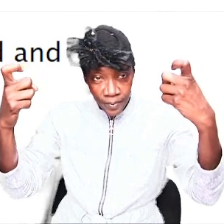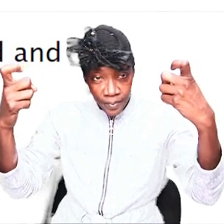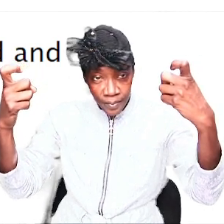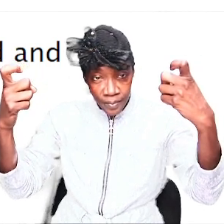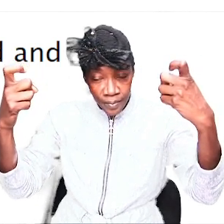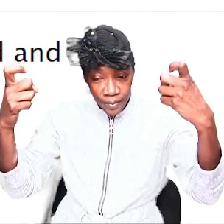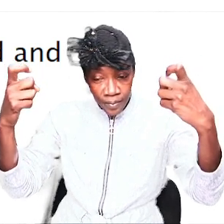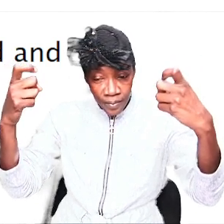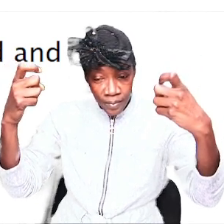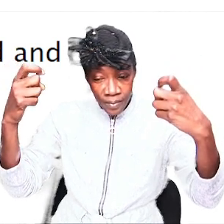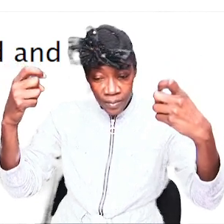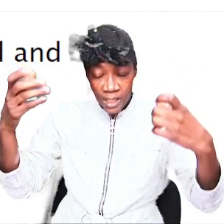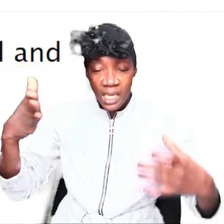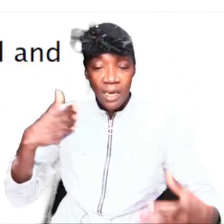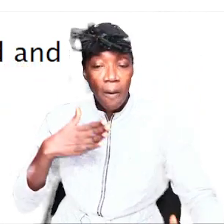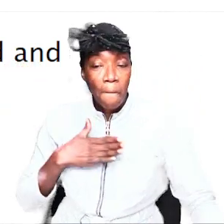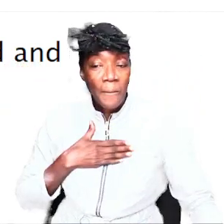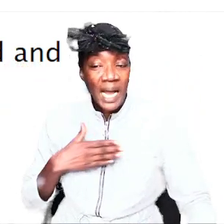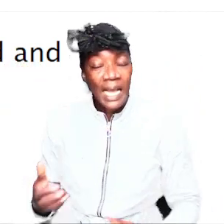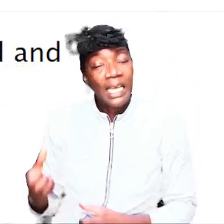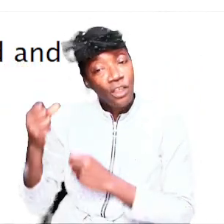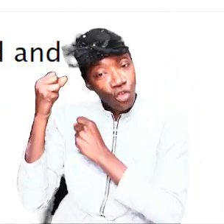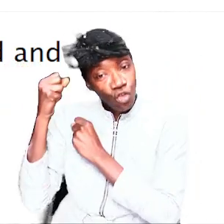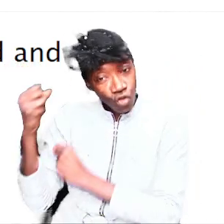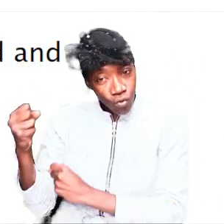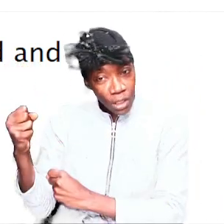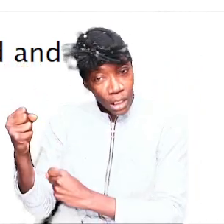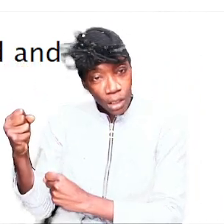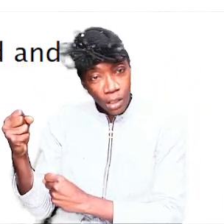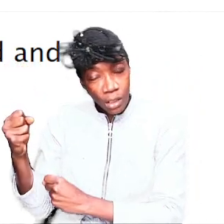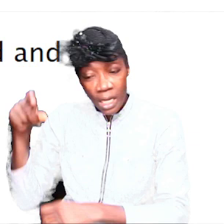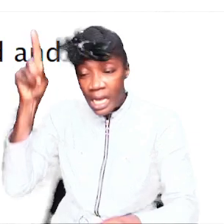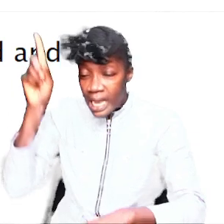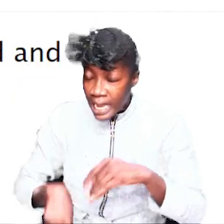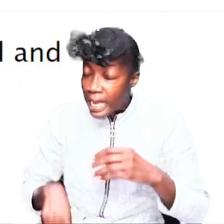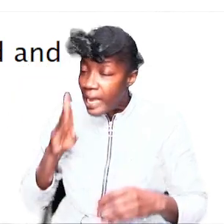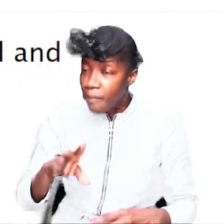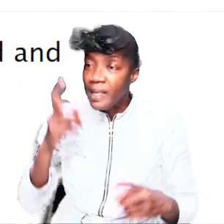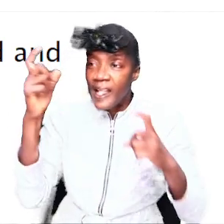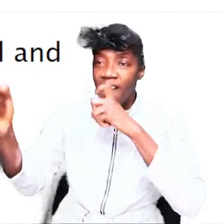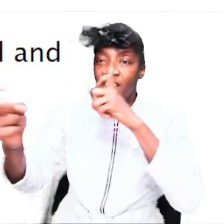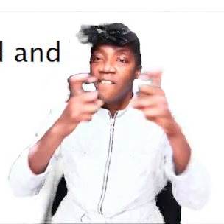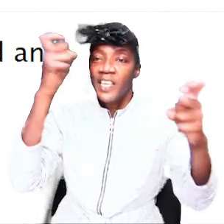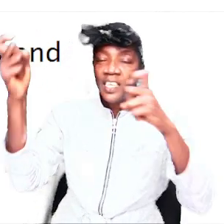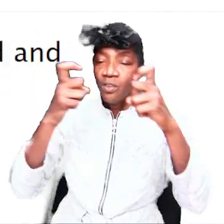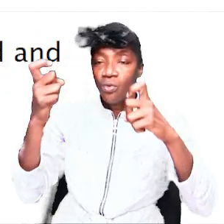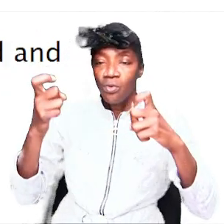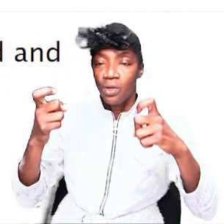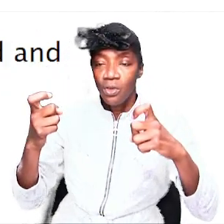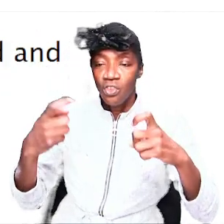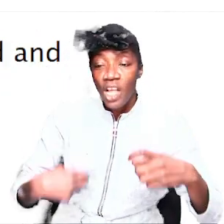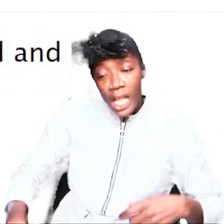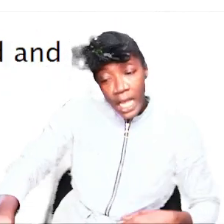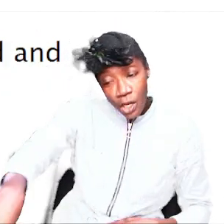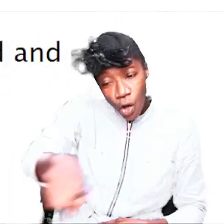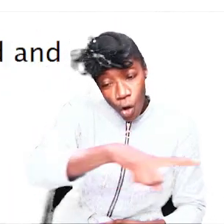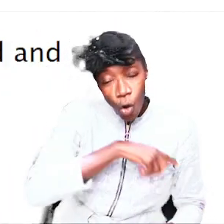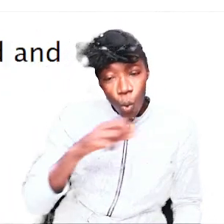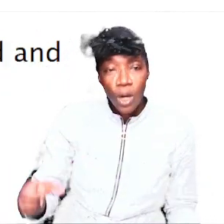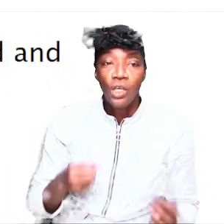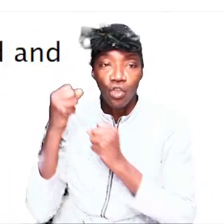in our strength. There is no way that we can be victorious in our strength.